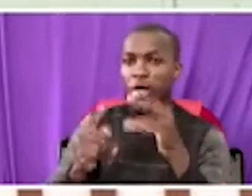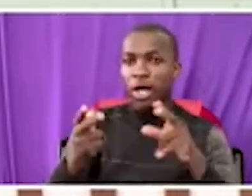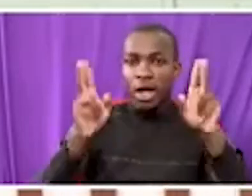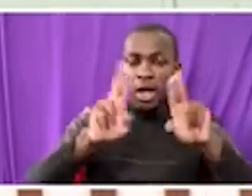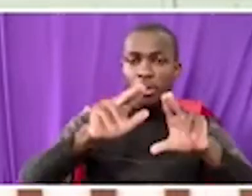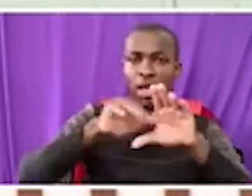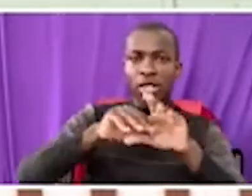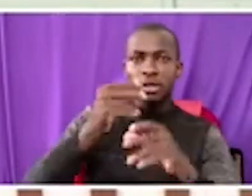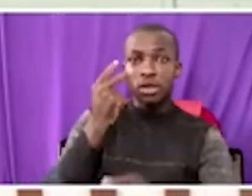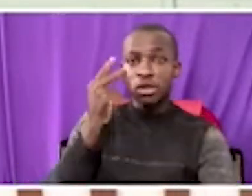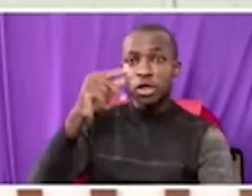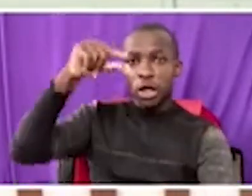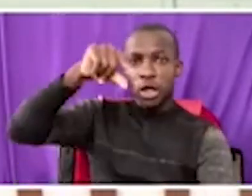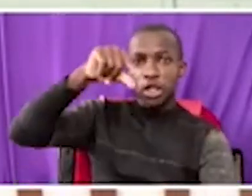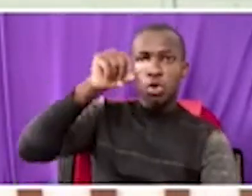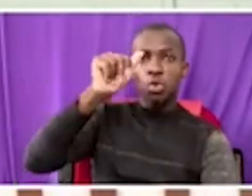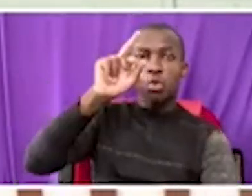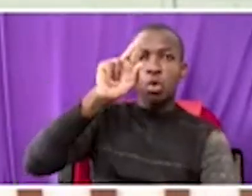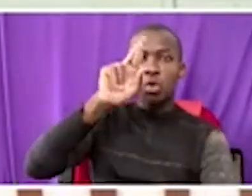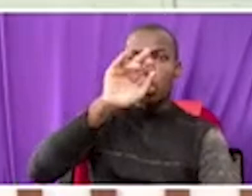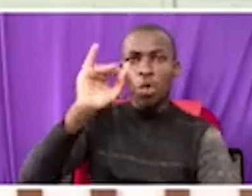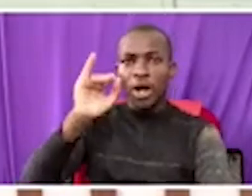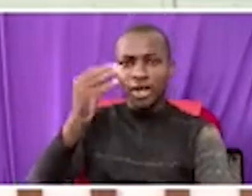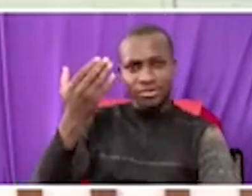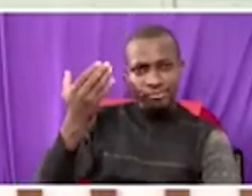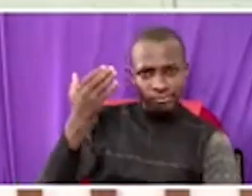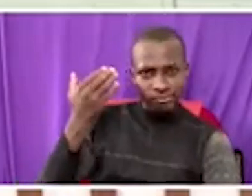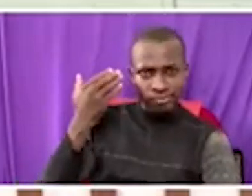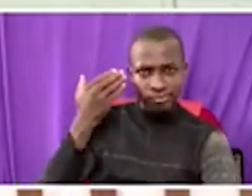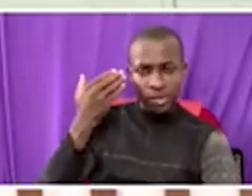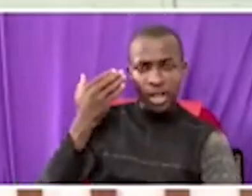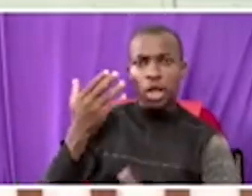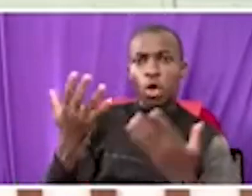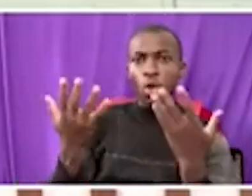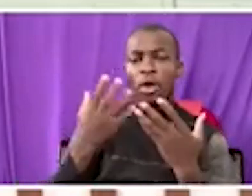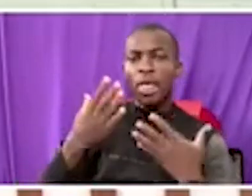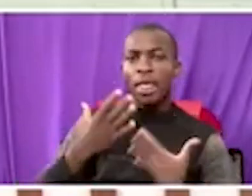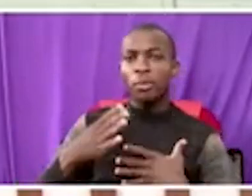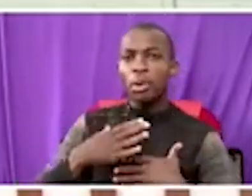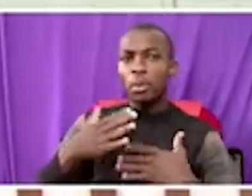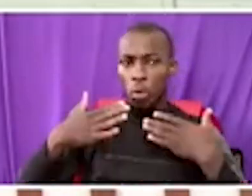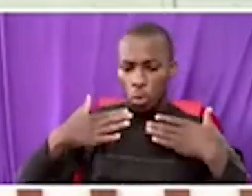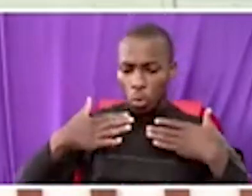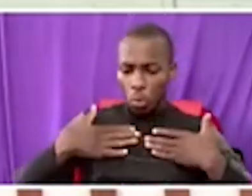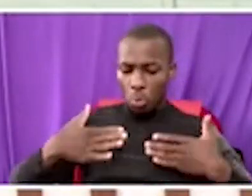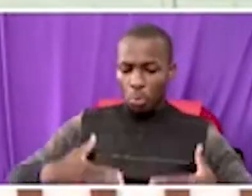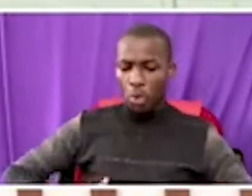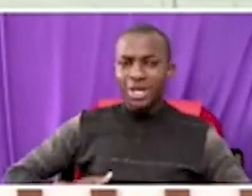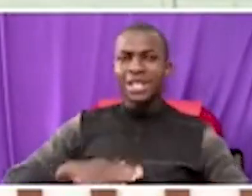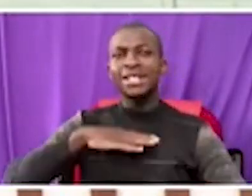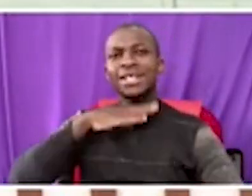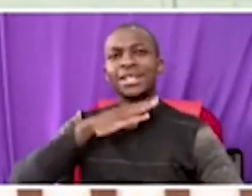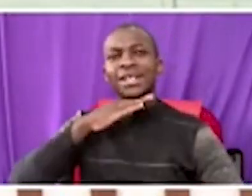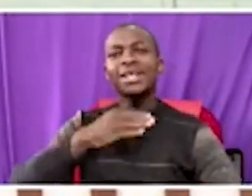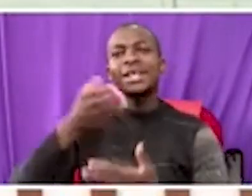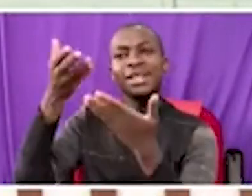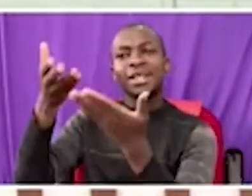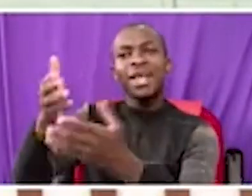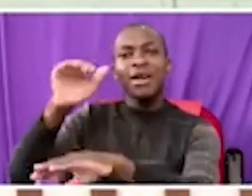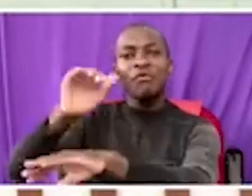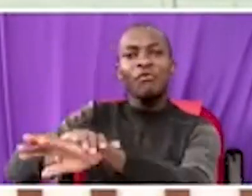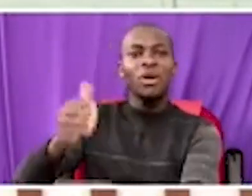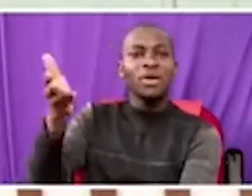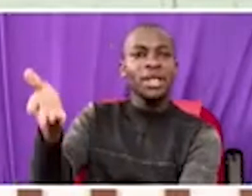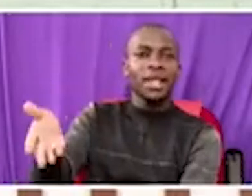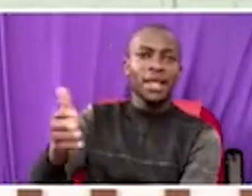Quarry the other day, where several decapitated bodies and mutilated bodies were